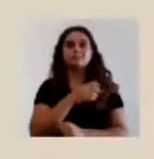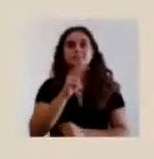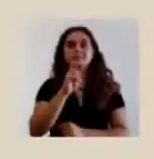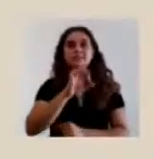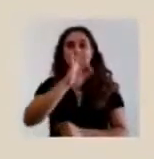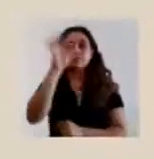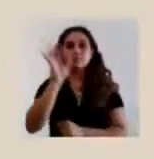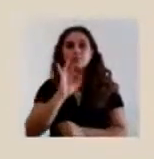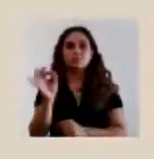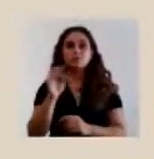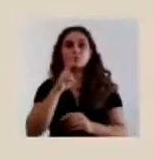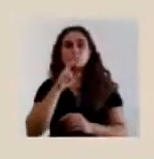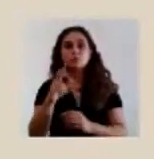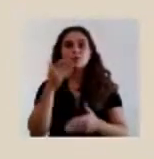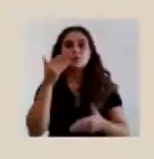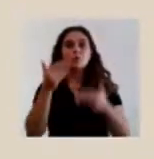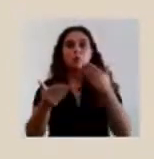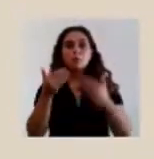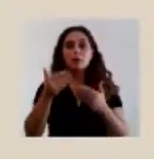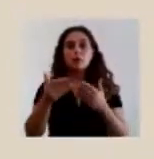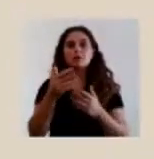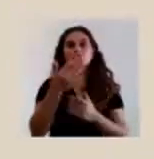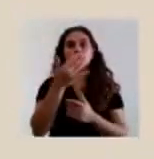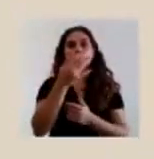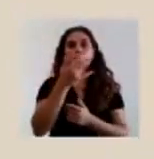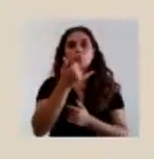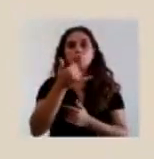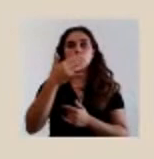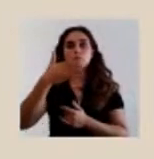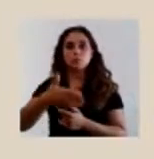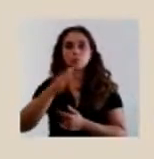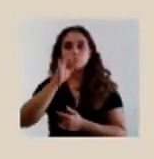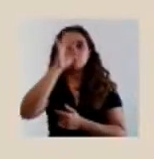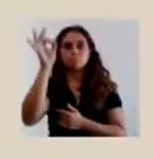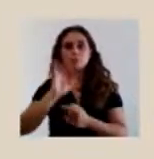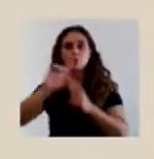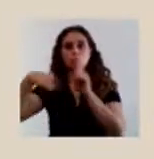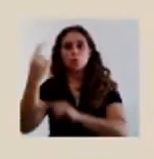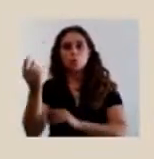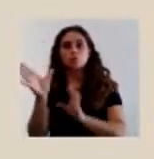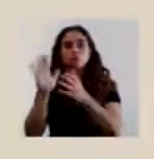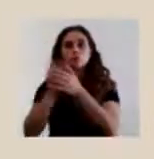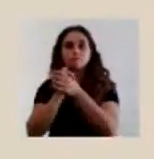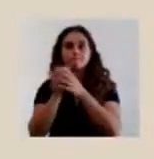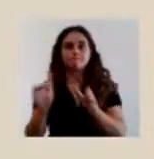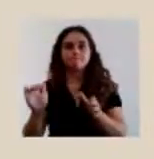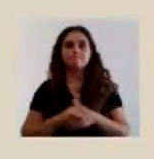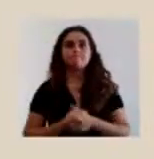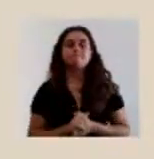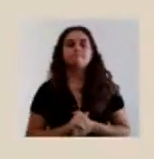13% response rate compared to an average of 21% for the other couples.